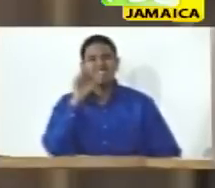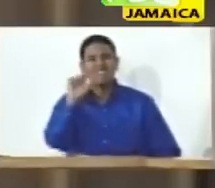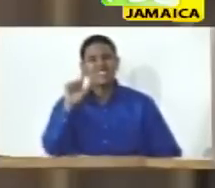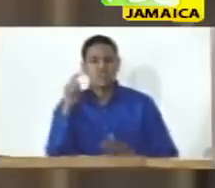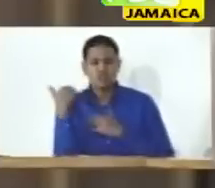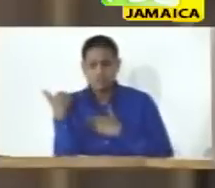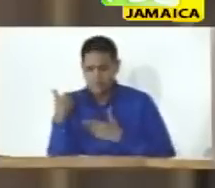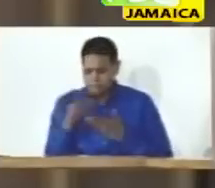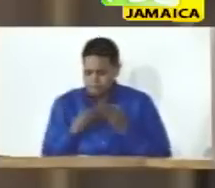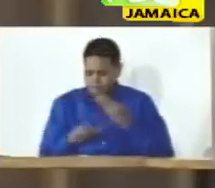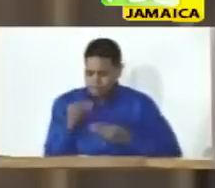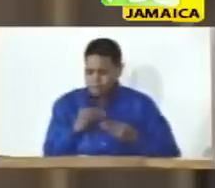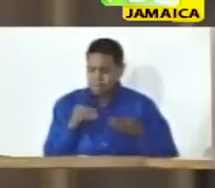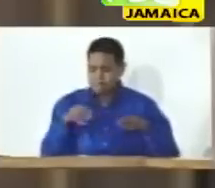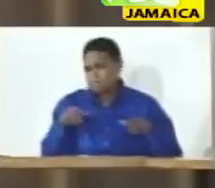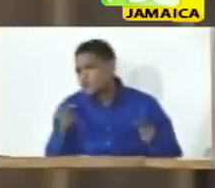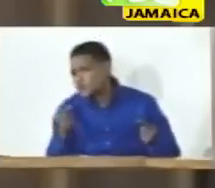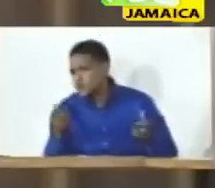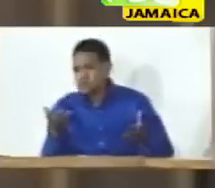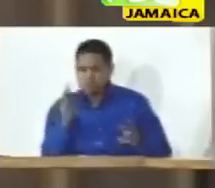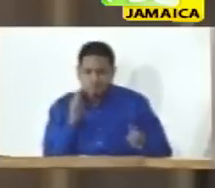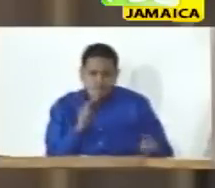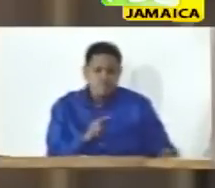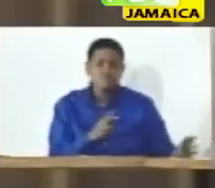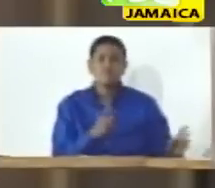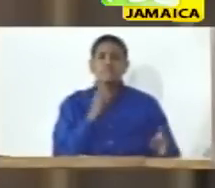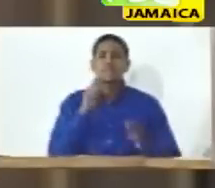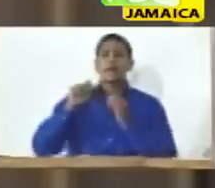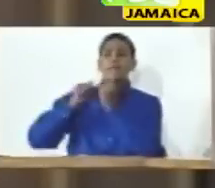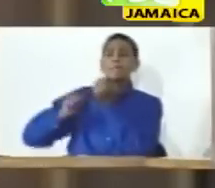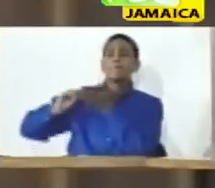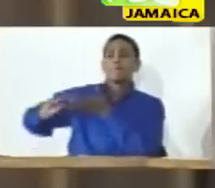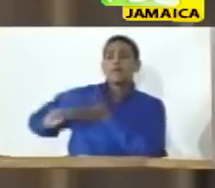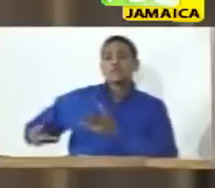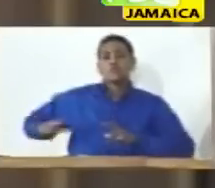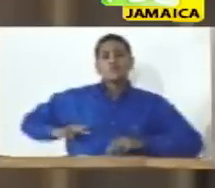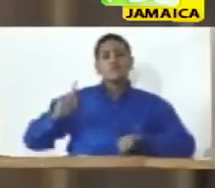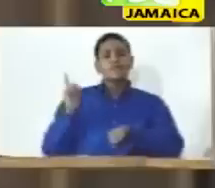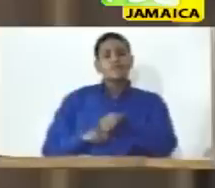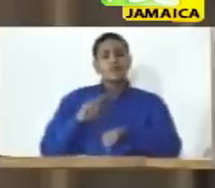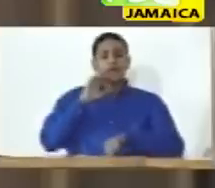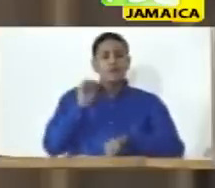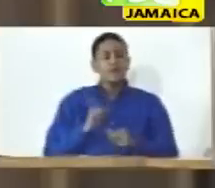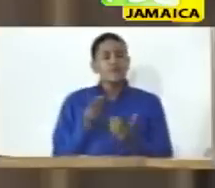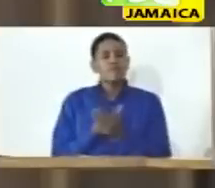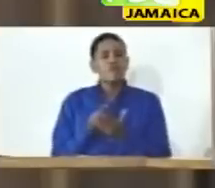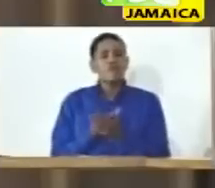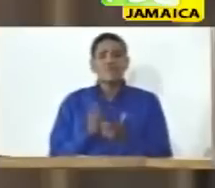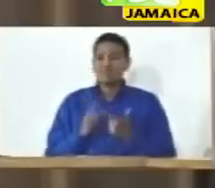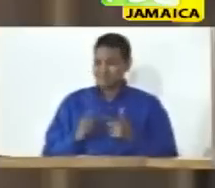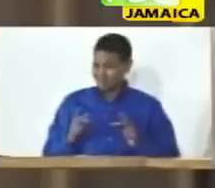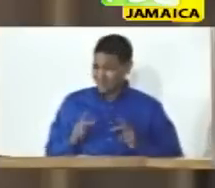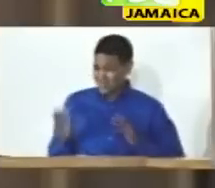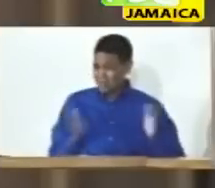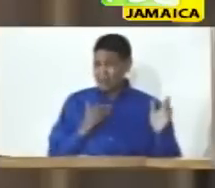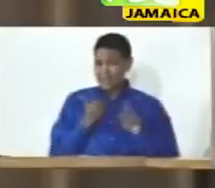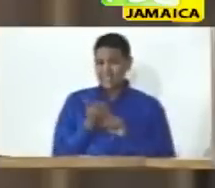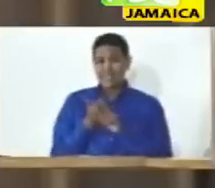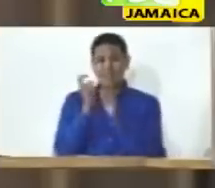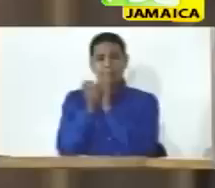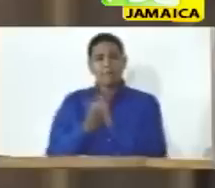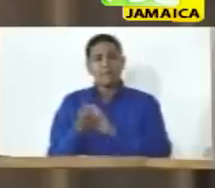responsibility regime. The Pension Superannuation Fund and Retirement Schemes Amendment